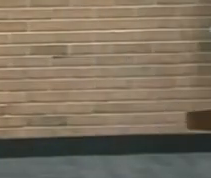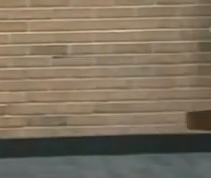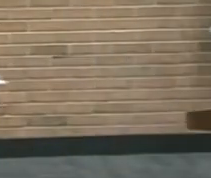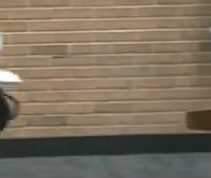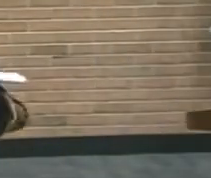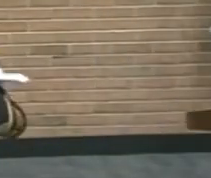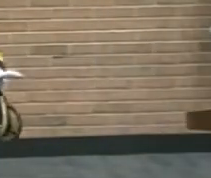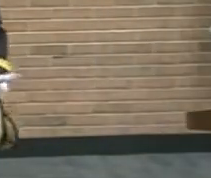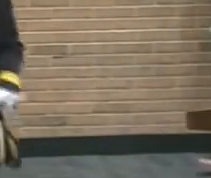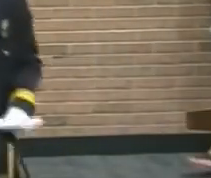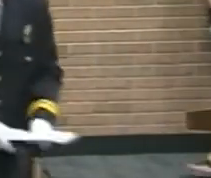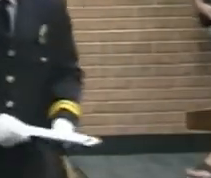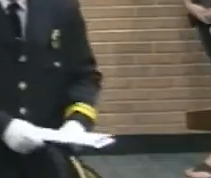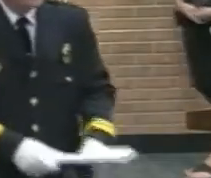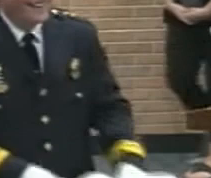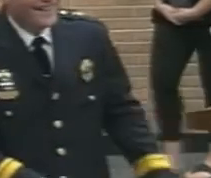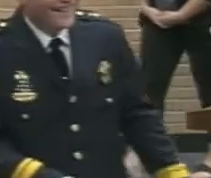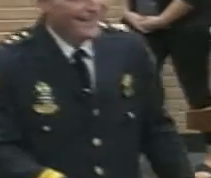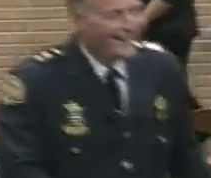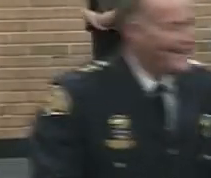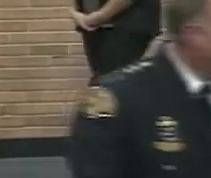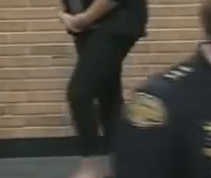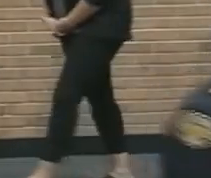25. John Arthur was here about